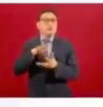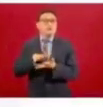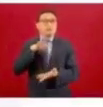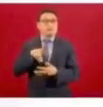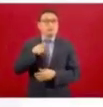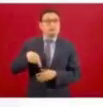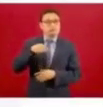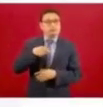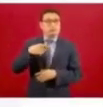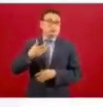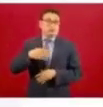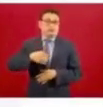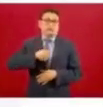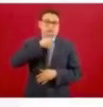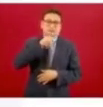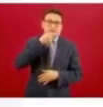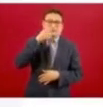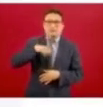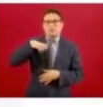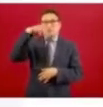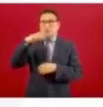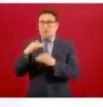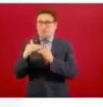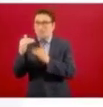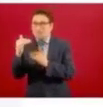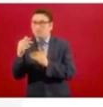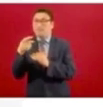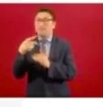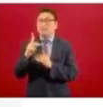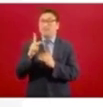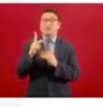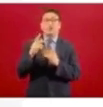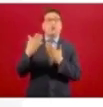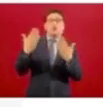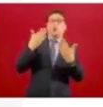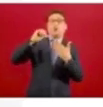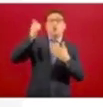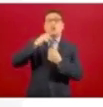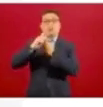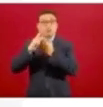The distribution per age group, when talking about the fatalities,